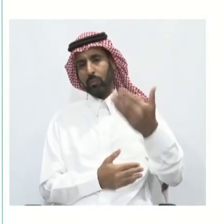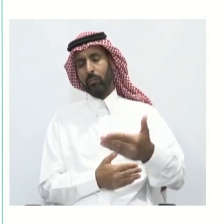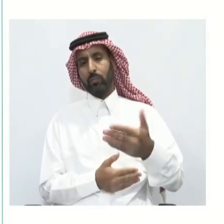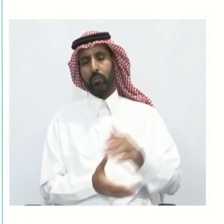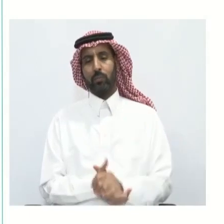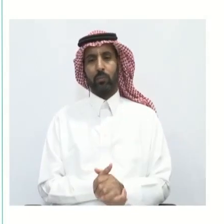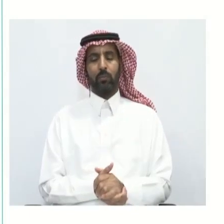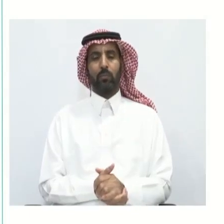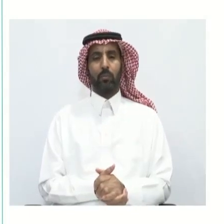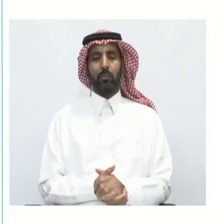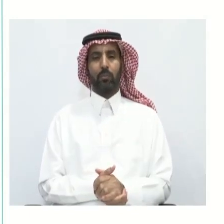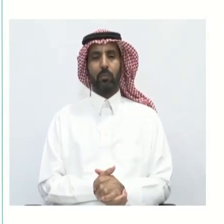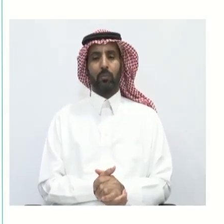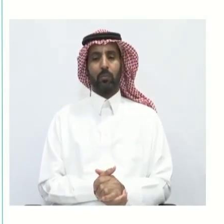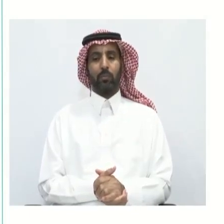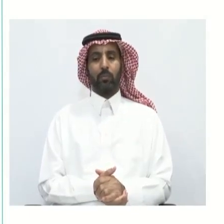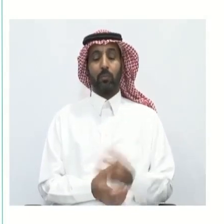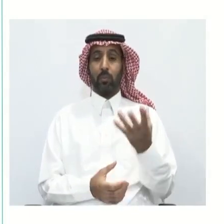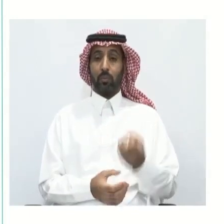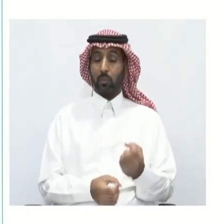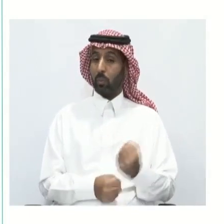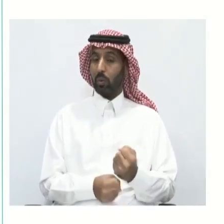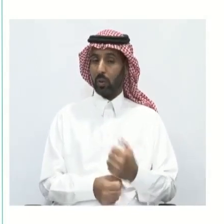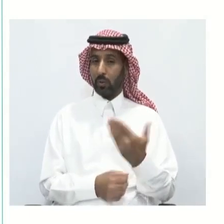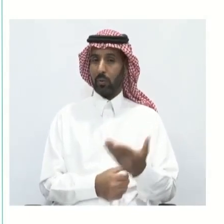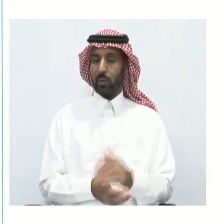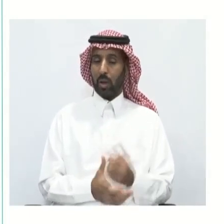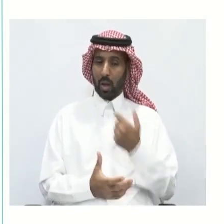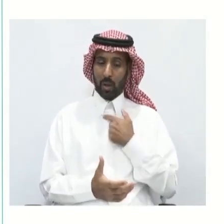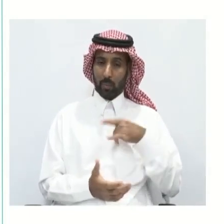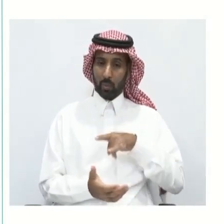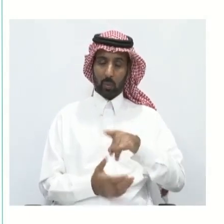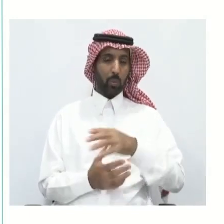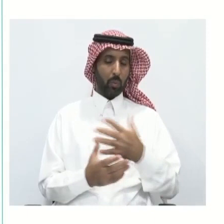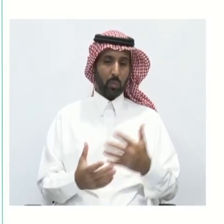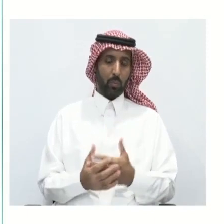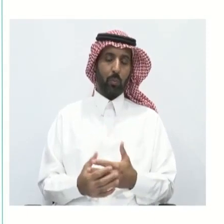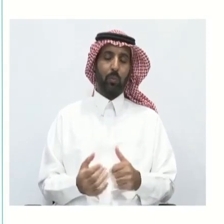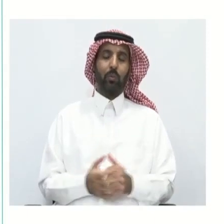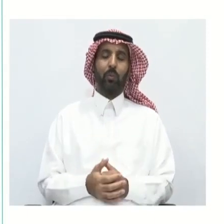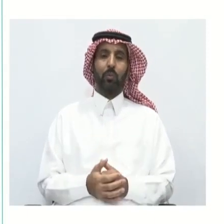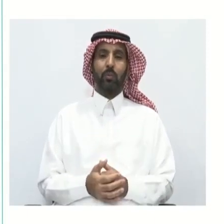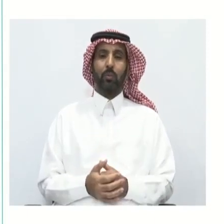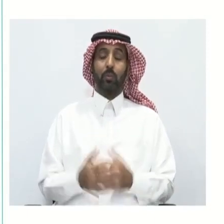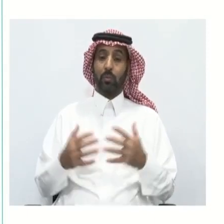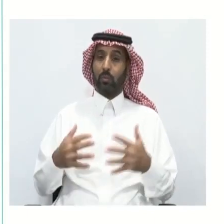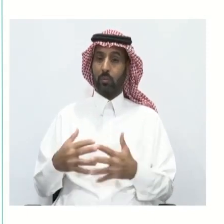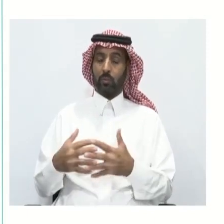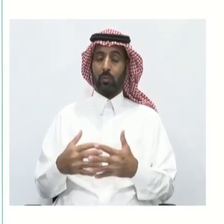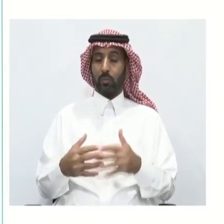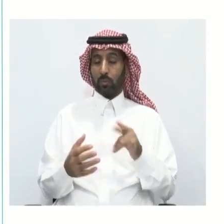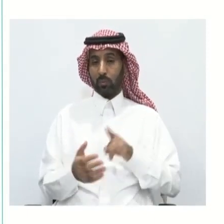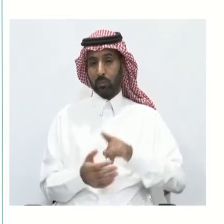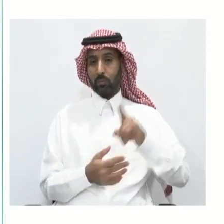to do on your vacation? I'm going to travel to Europe. Going to, this is a plan. We're talking about